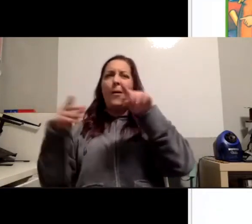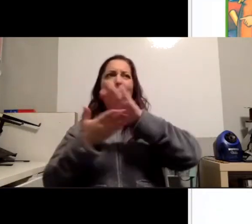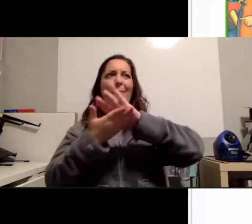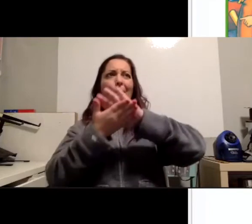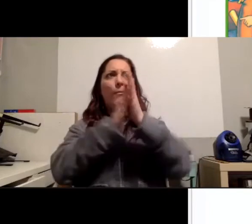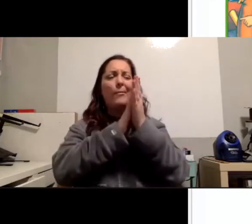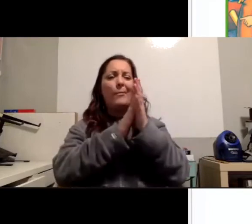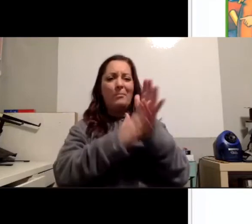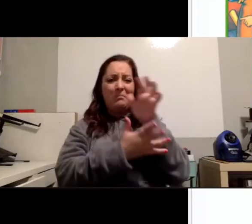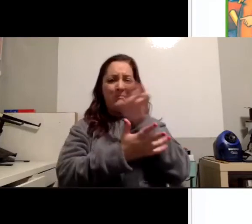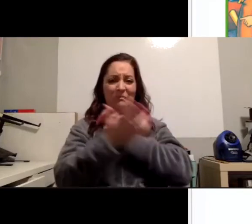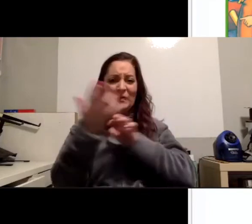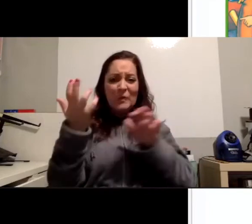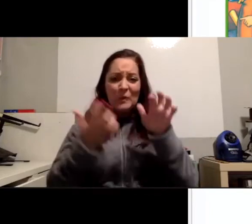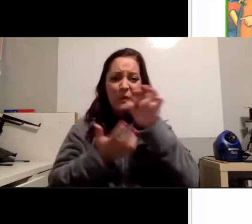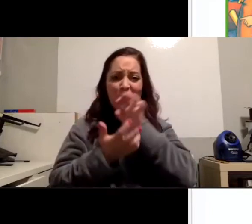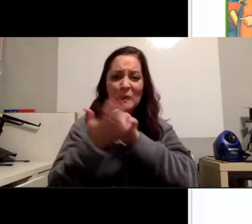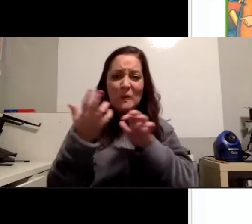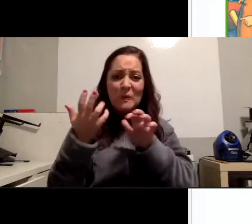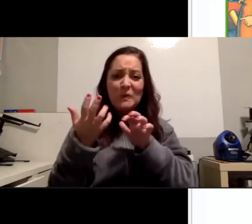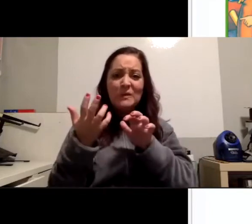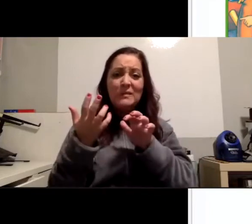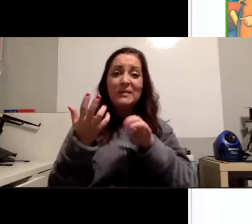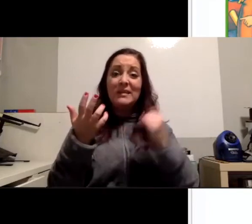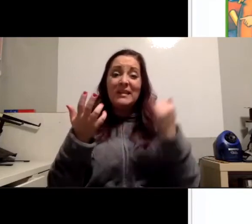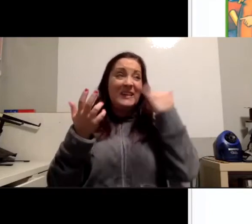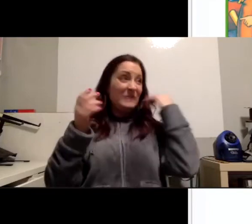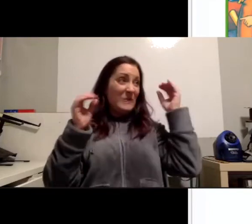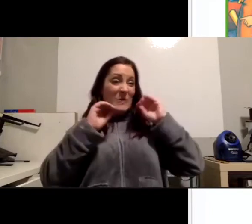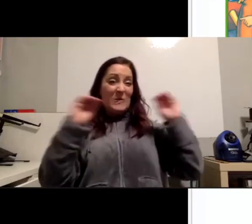shoppers became confused.